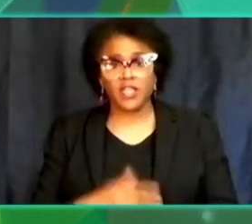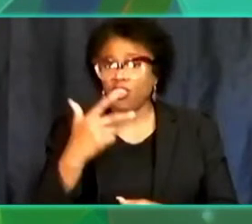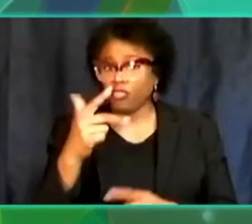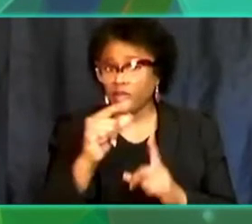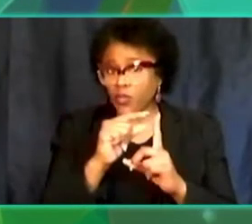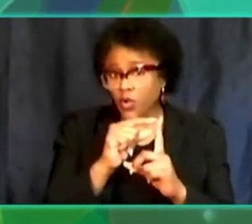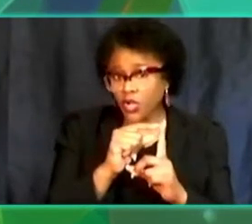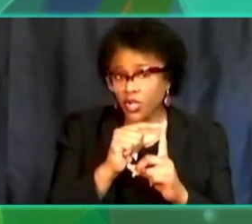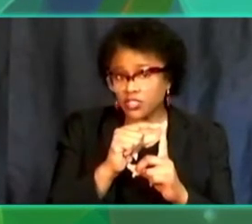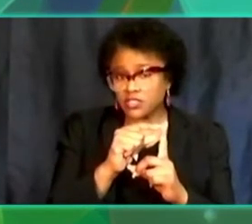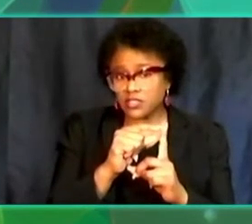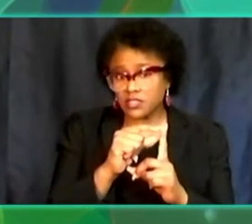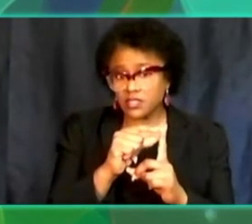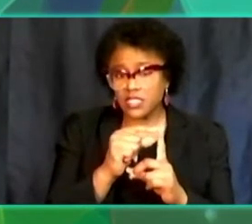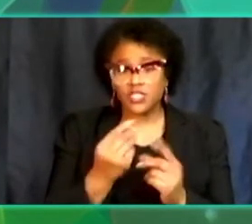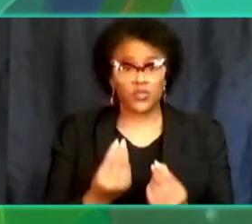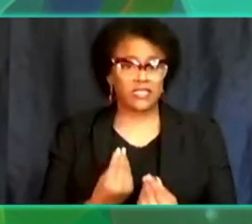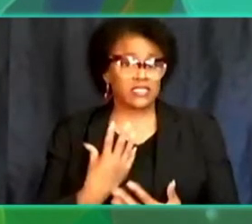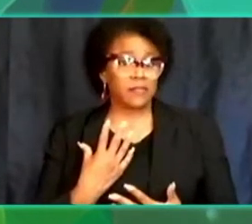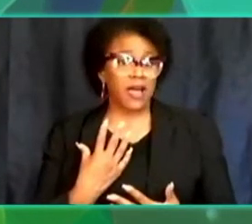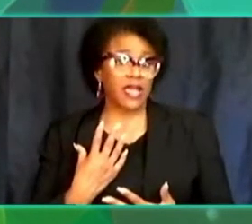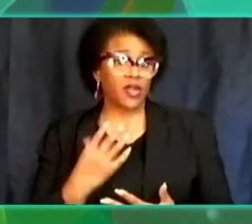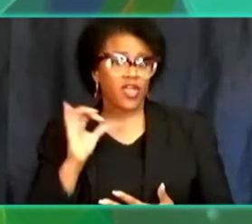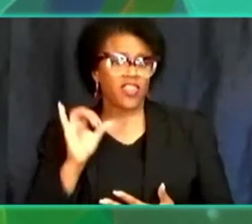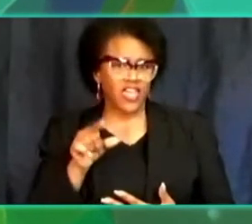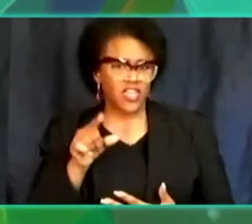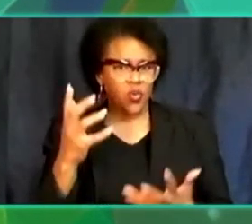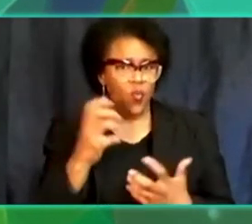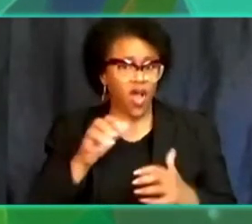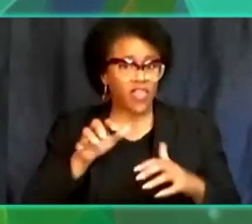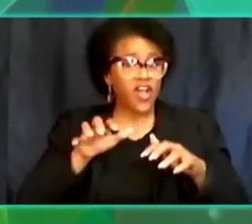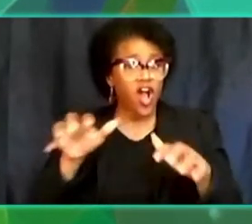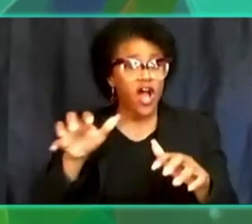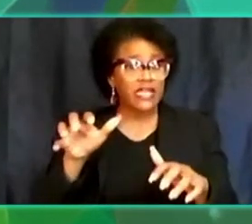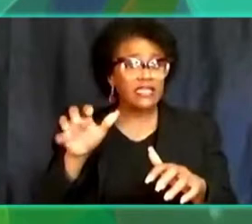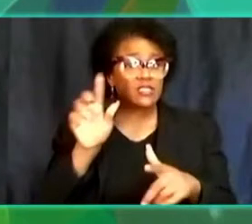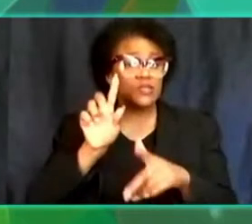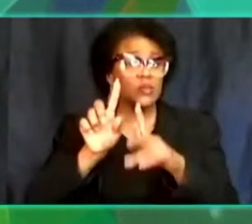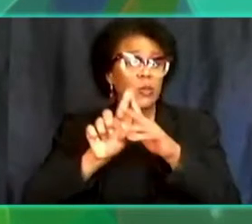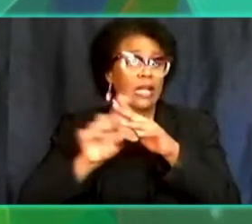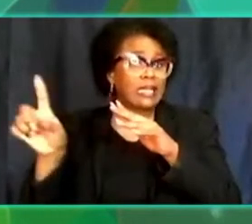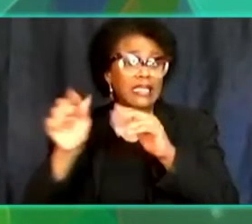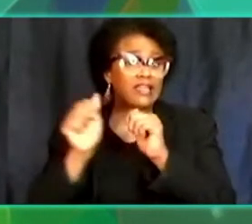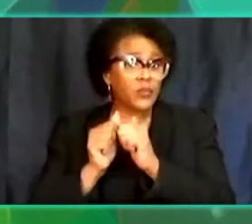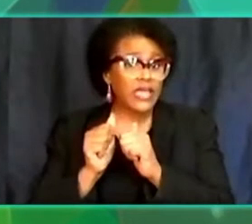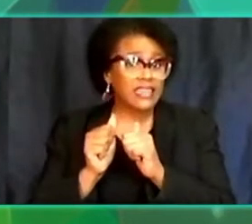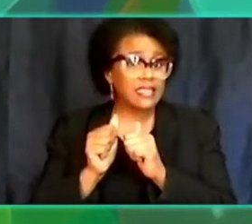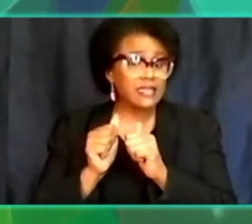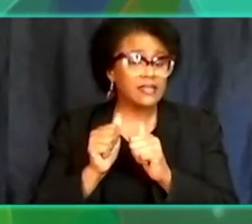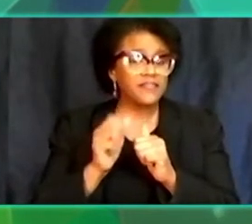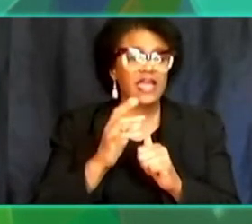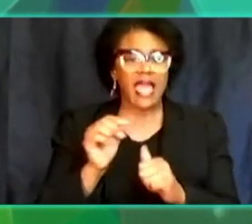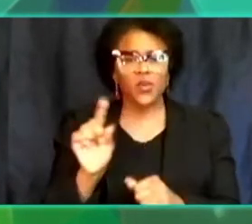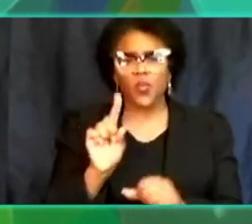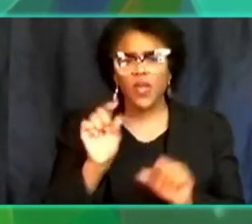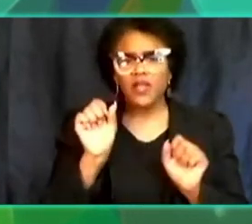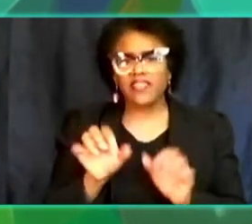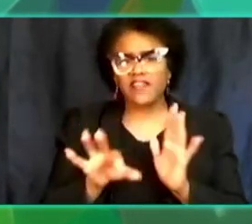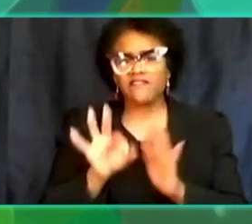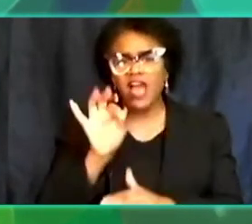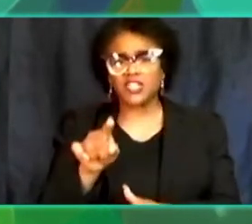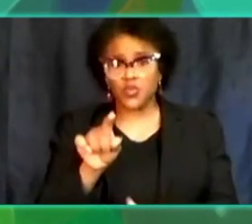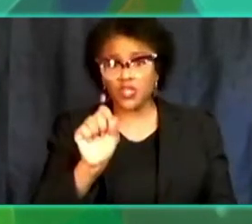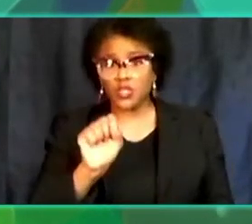words to inspire that you want the audience to walk away with and where they can find you on social